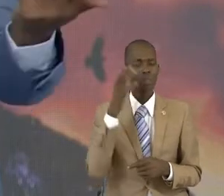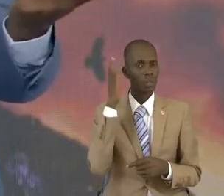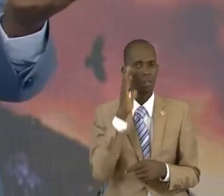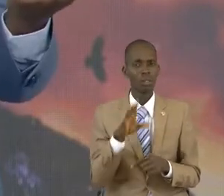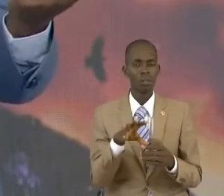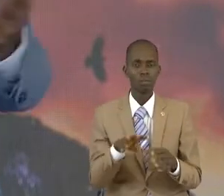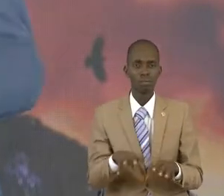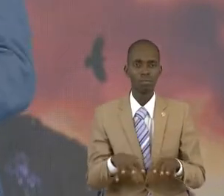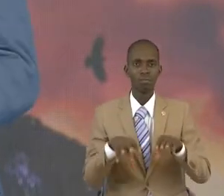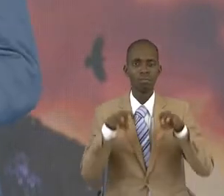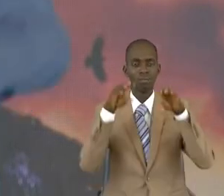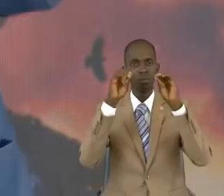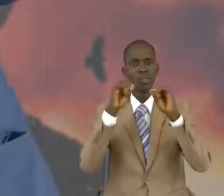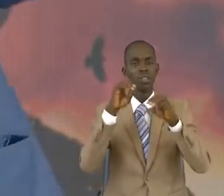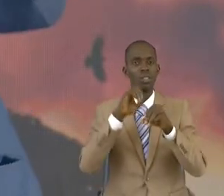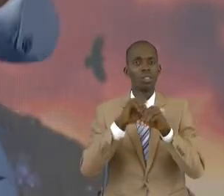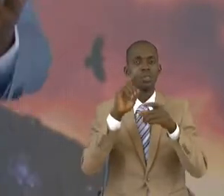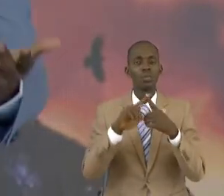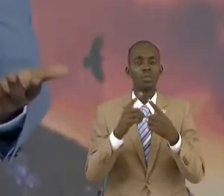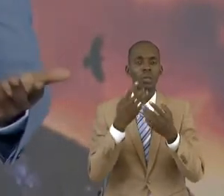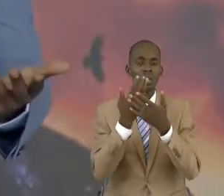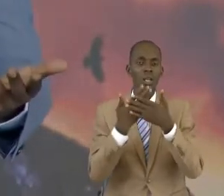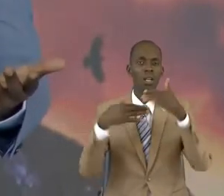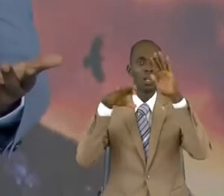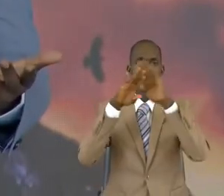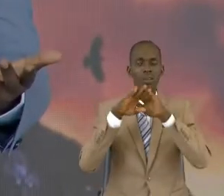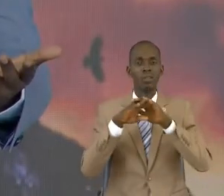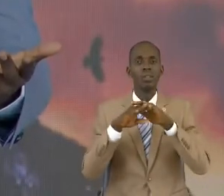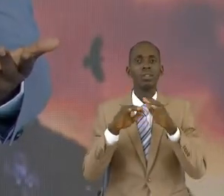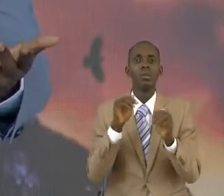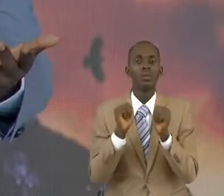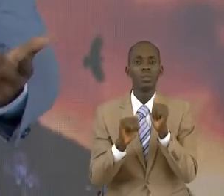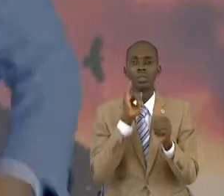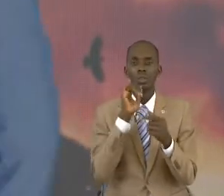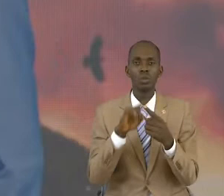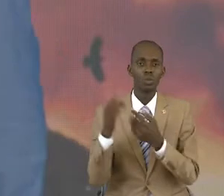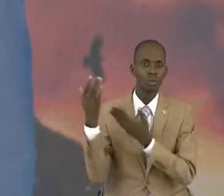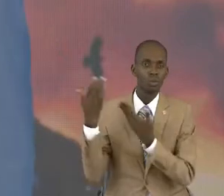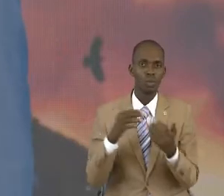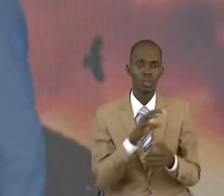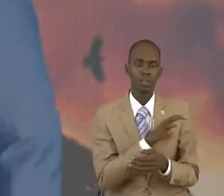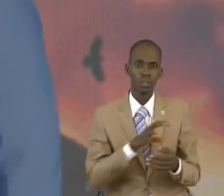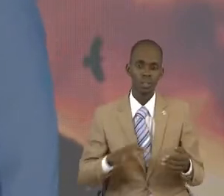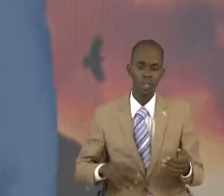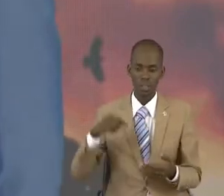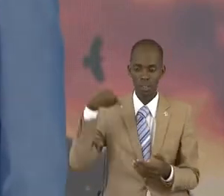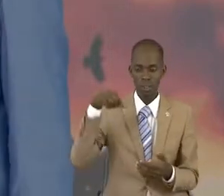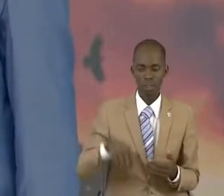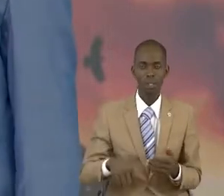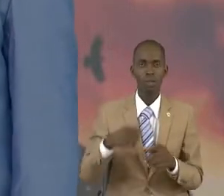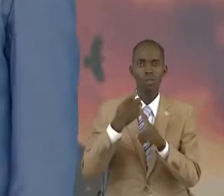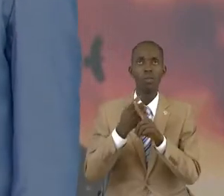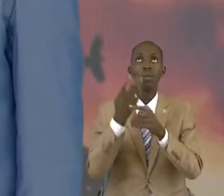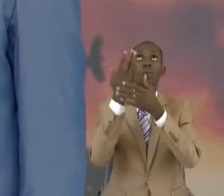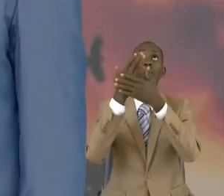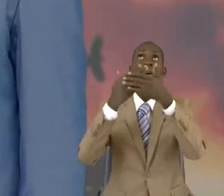into heaven, that is to bring Christ down from above. Already he came